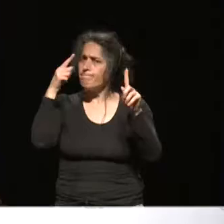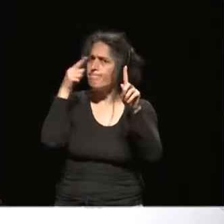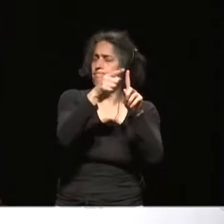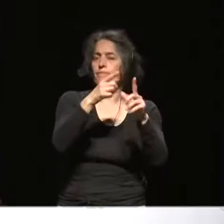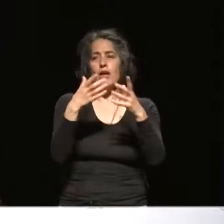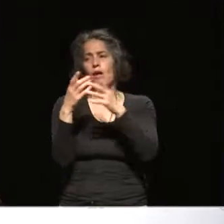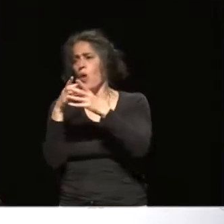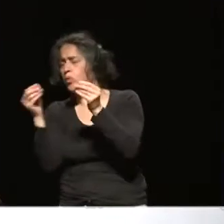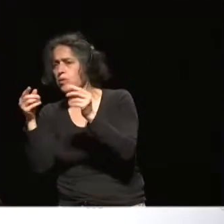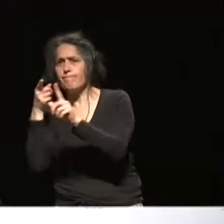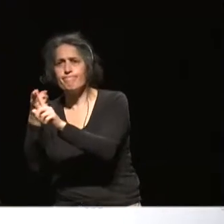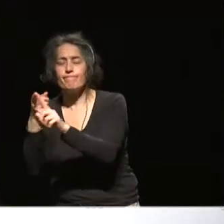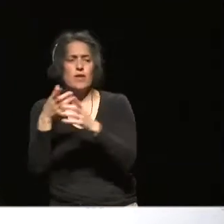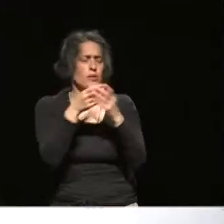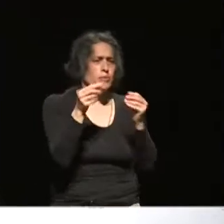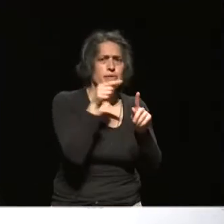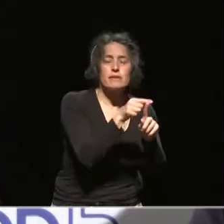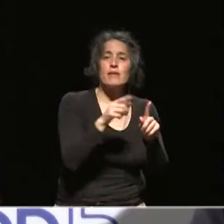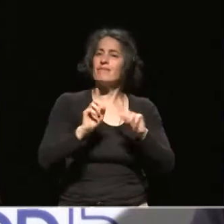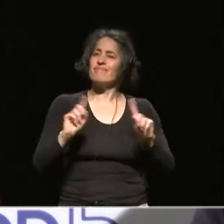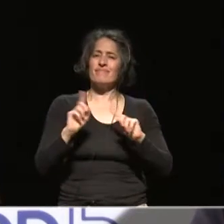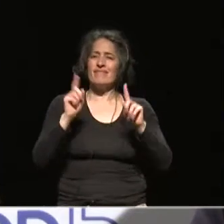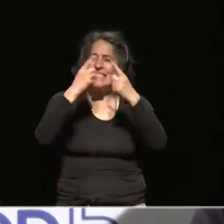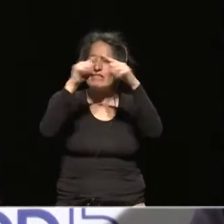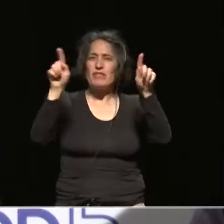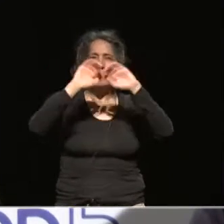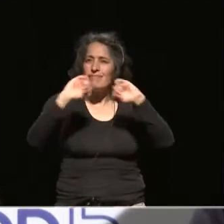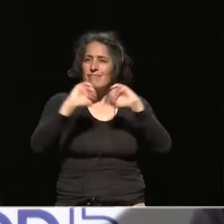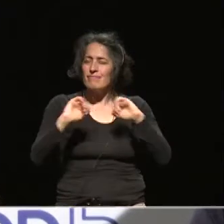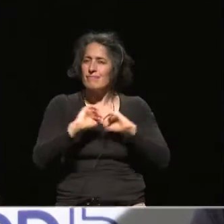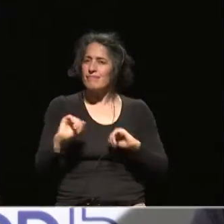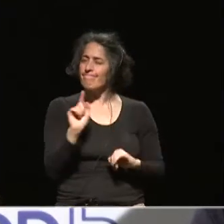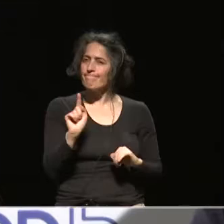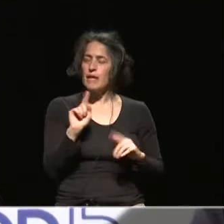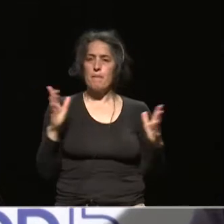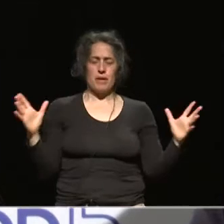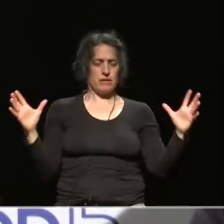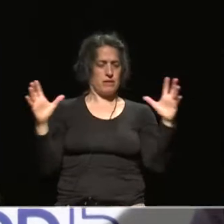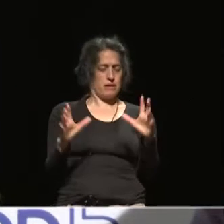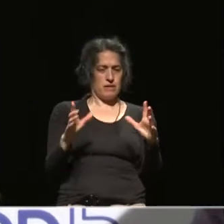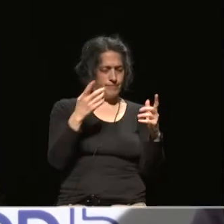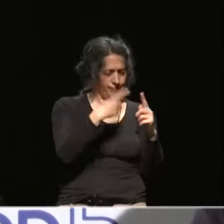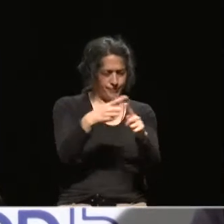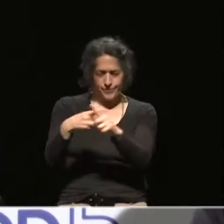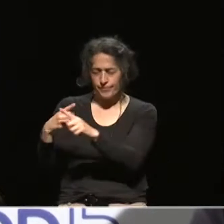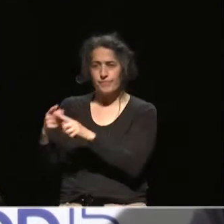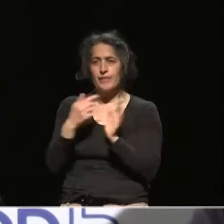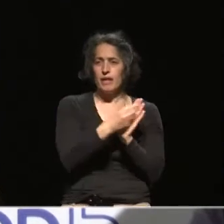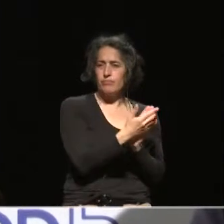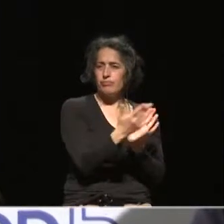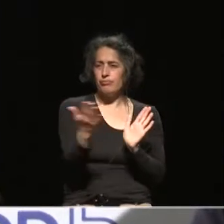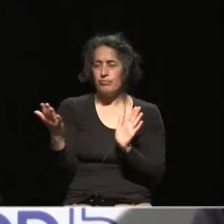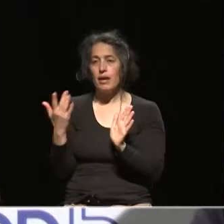but focus on the plethora of problems and the plethora of solutions. It may be much more difficult to articulate that to skeptical